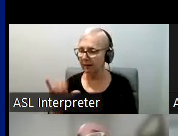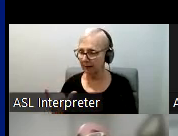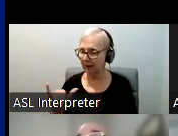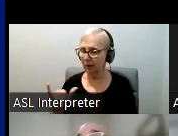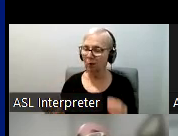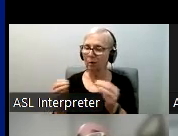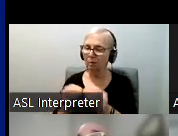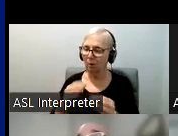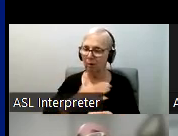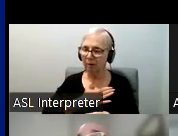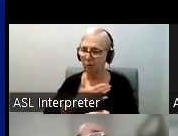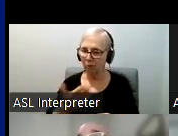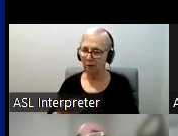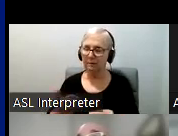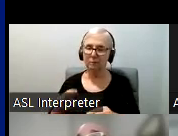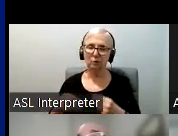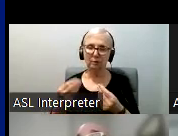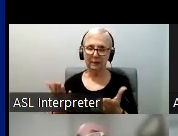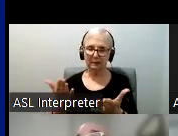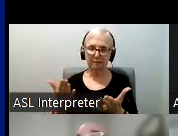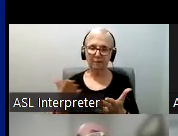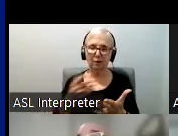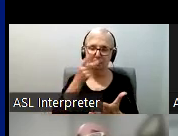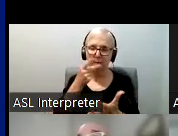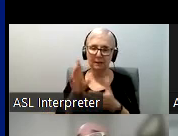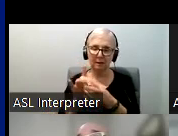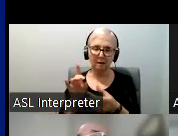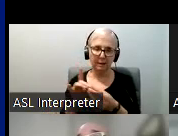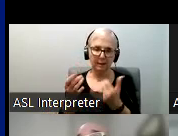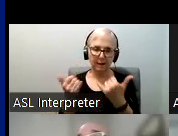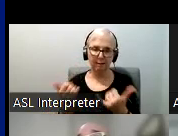to give your public comment now that it's open. Thank you.